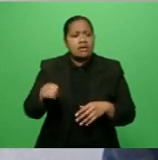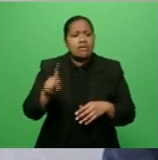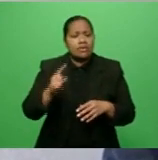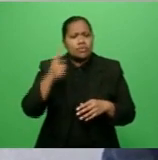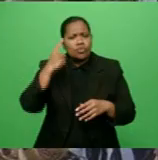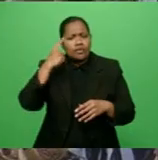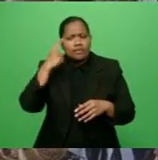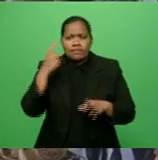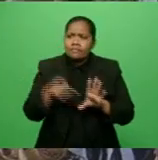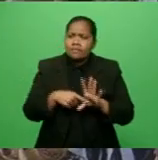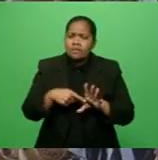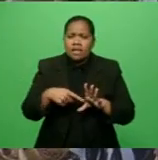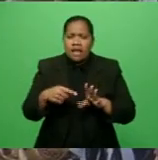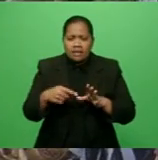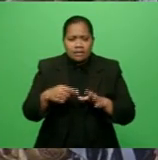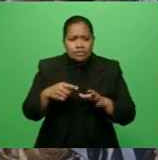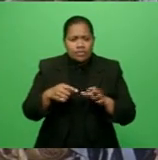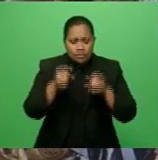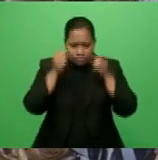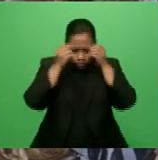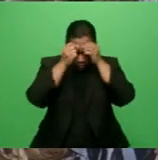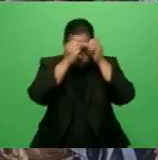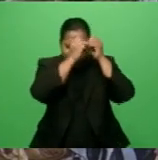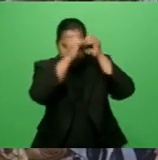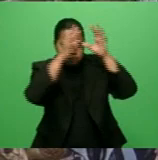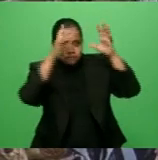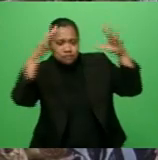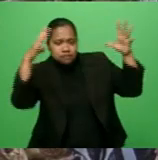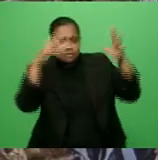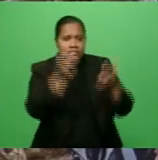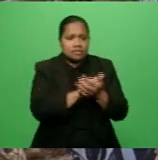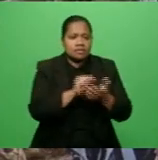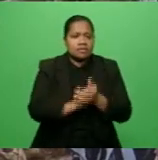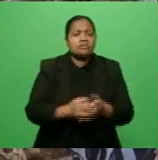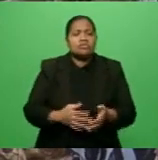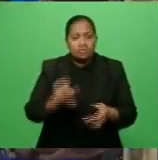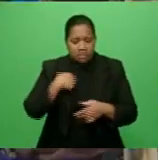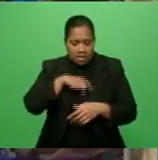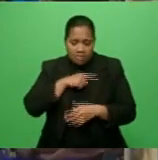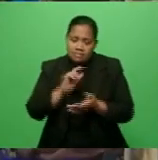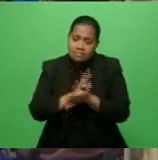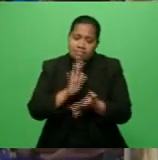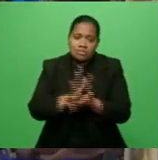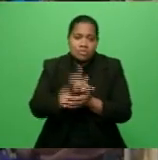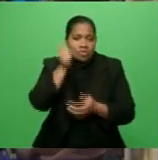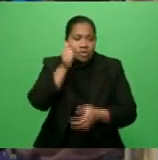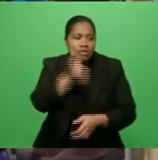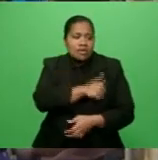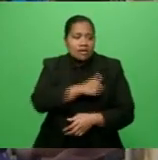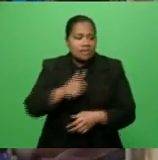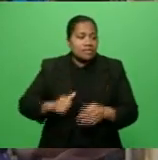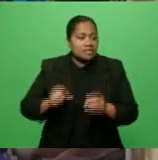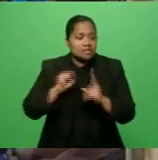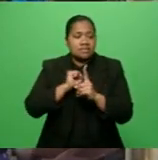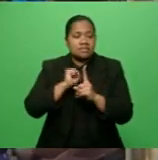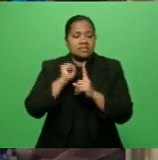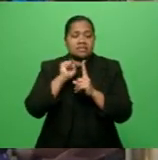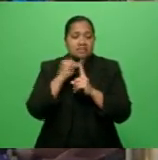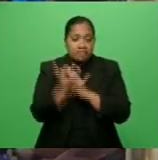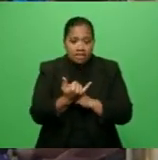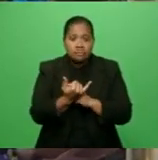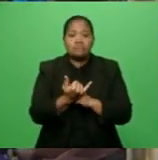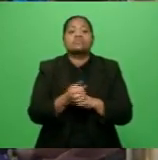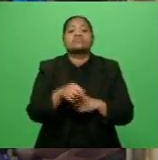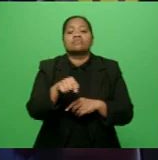outside the box. We are very pleased to know that the Arya Sabha has worked with the Office of the Prime Minister for many decades, not only